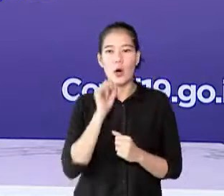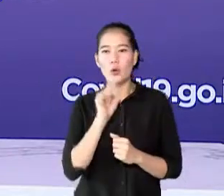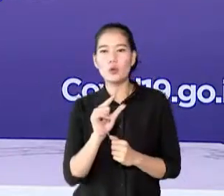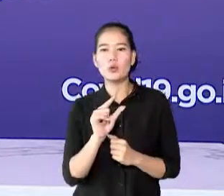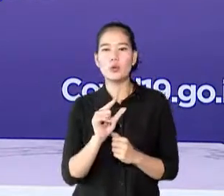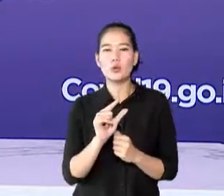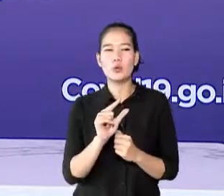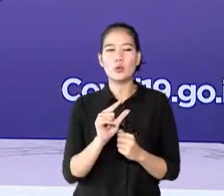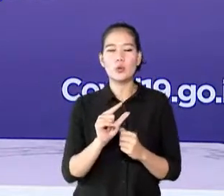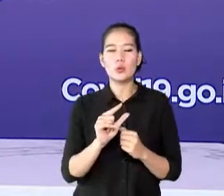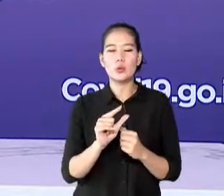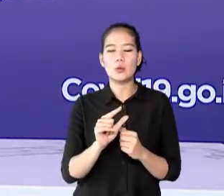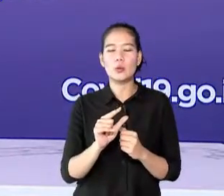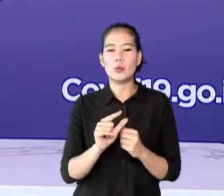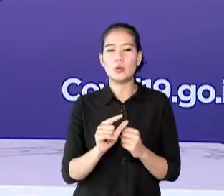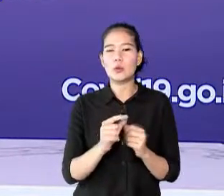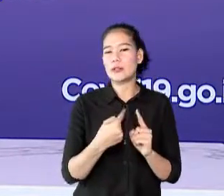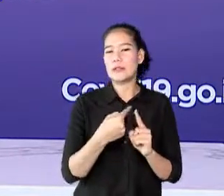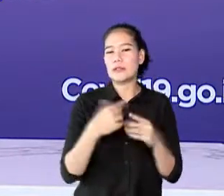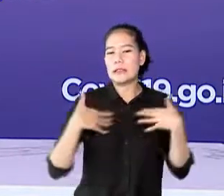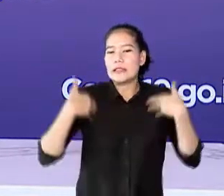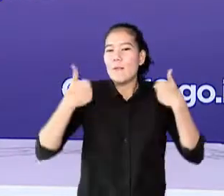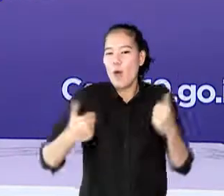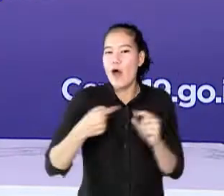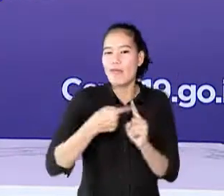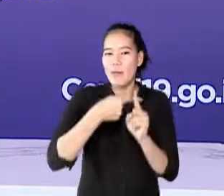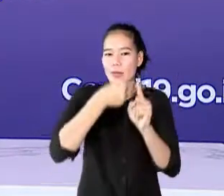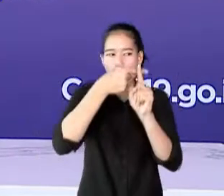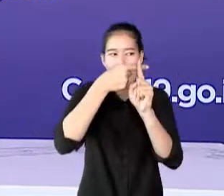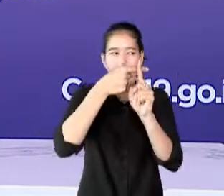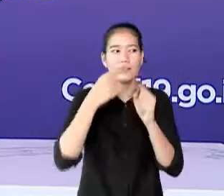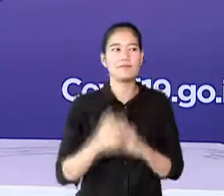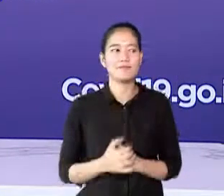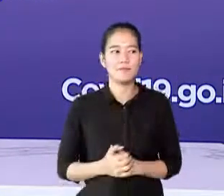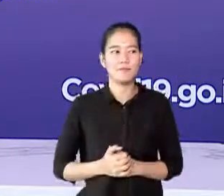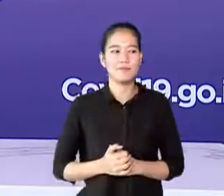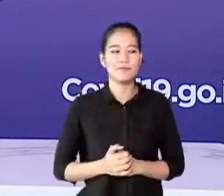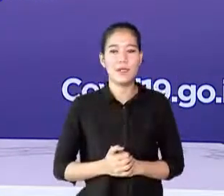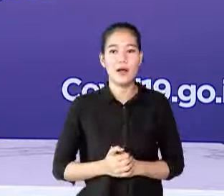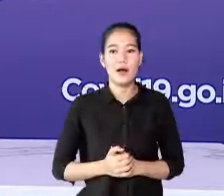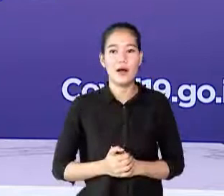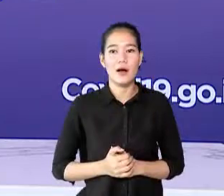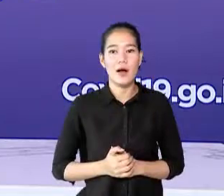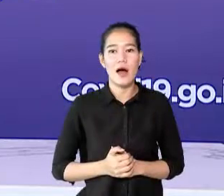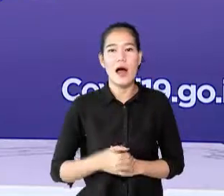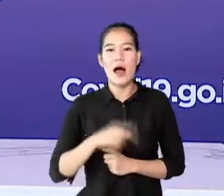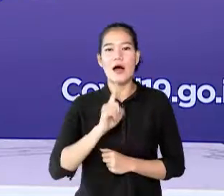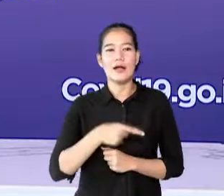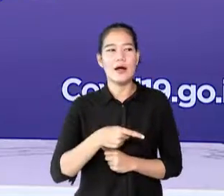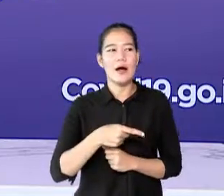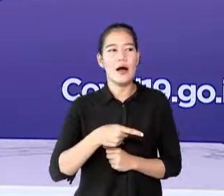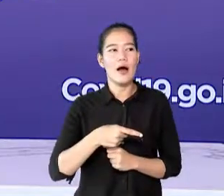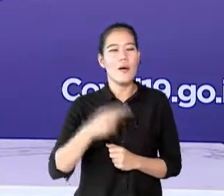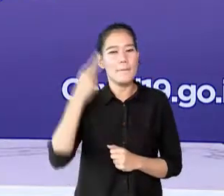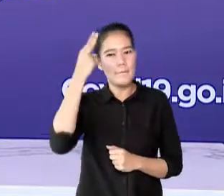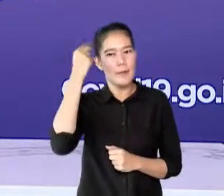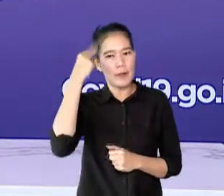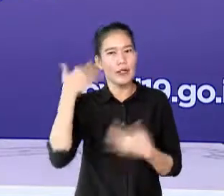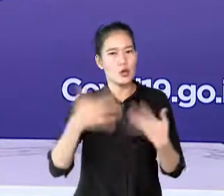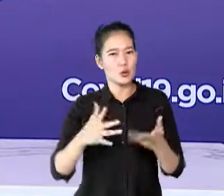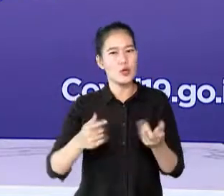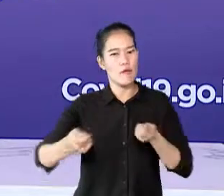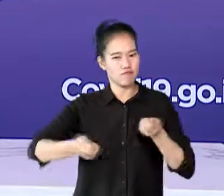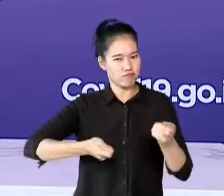is steadily increasing each day. Needless to say that the government seeks to maintain this